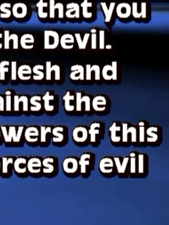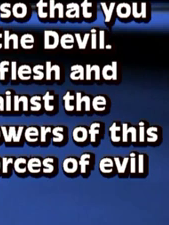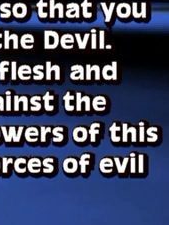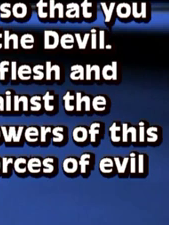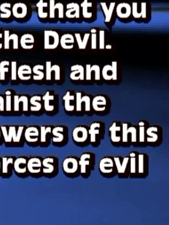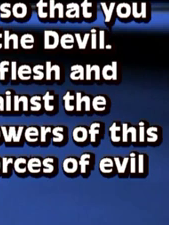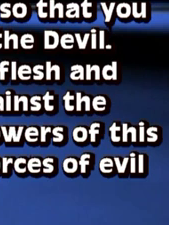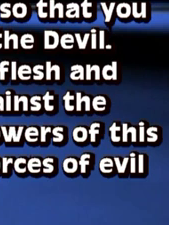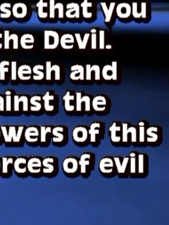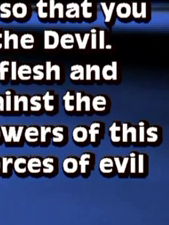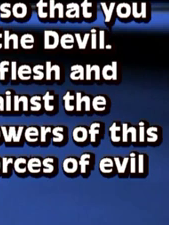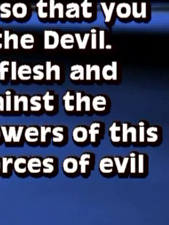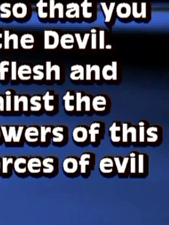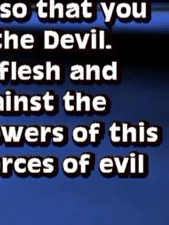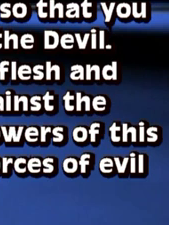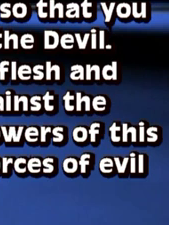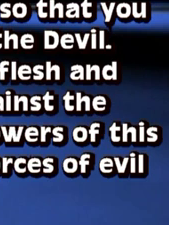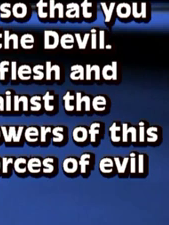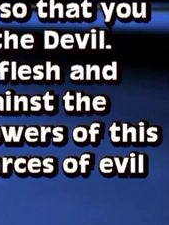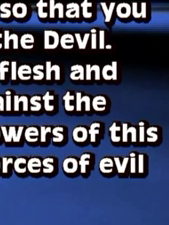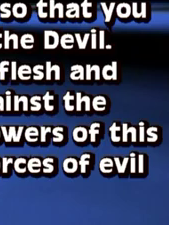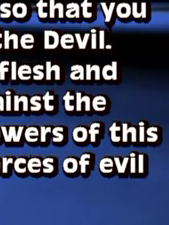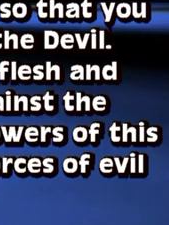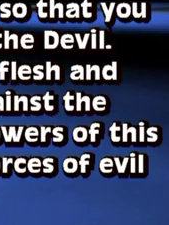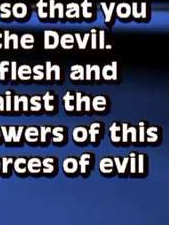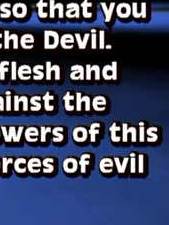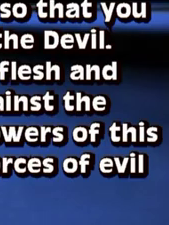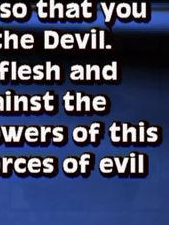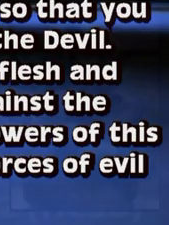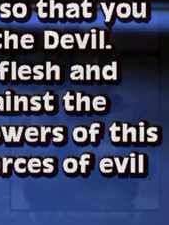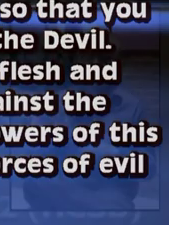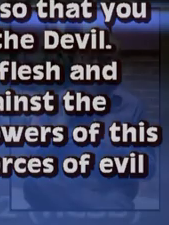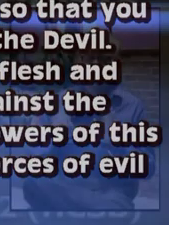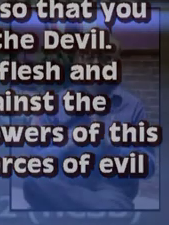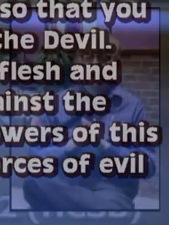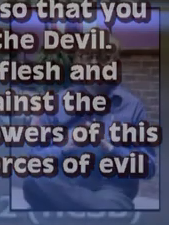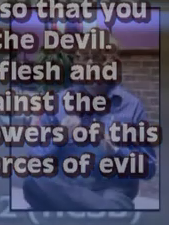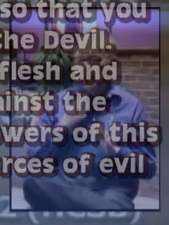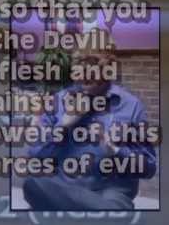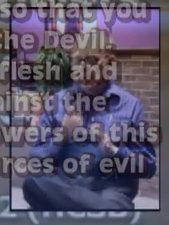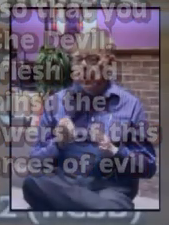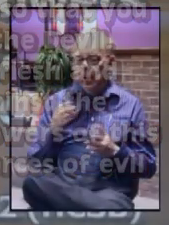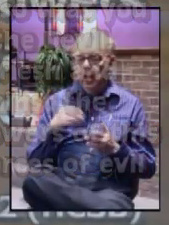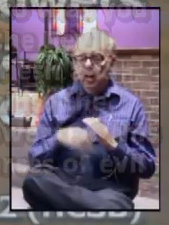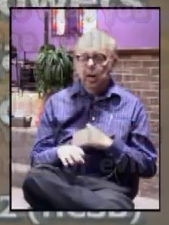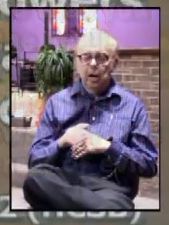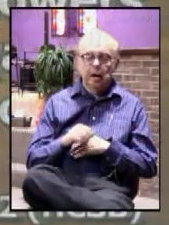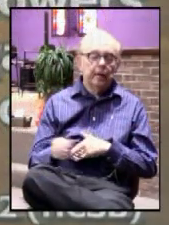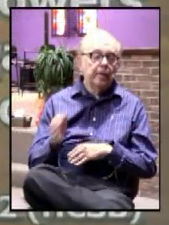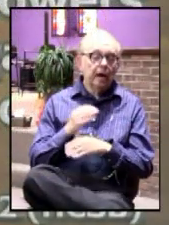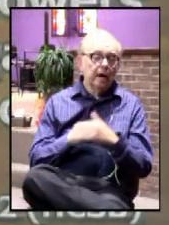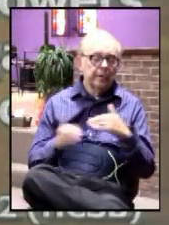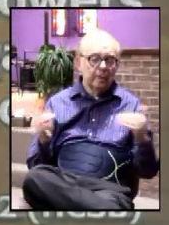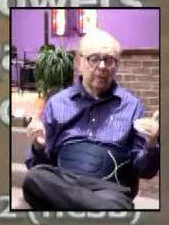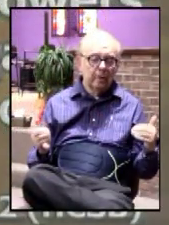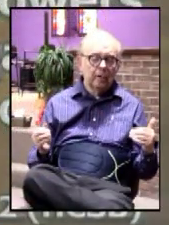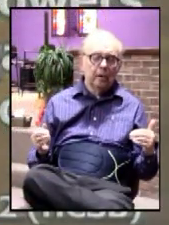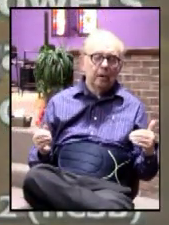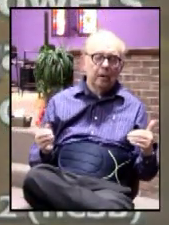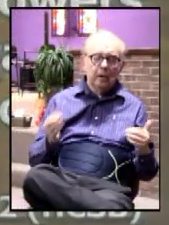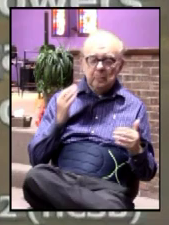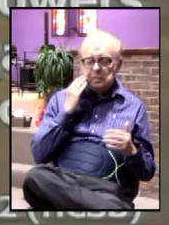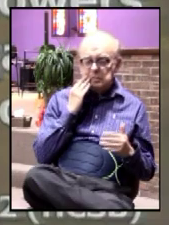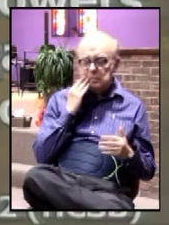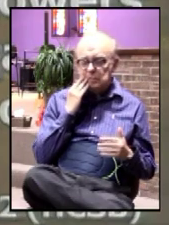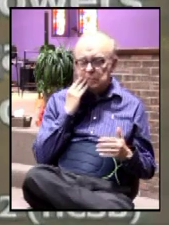against the world powers of this darkness, against the spiritual forces of evil, he says, in the heavens. So when